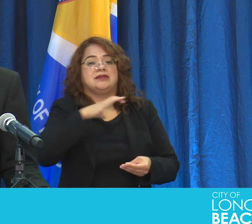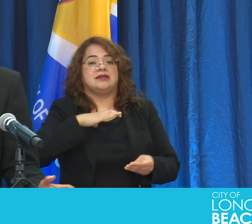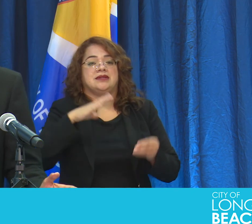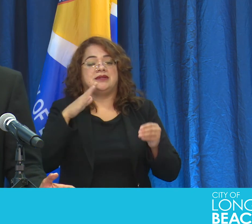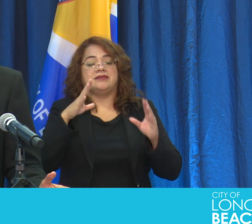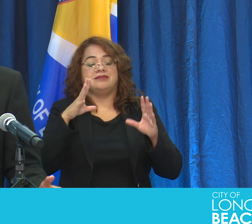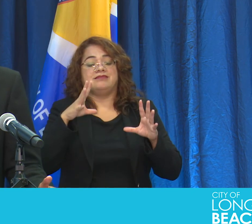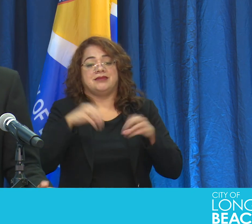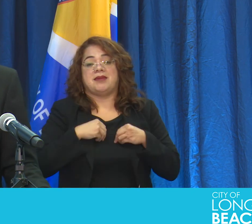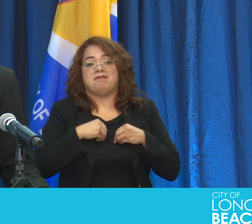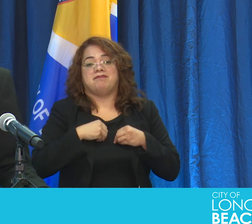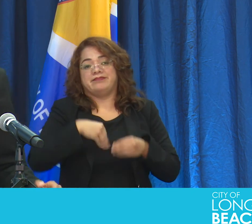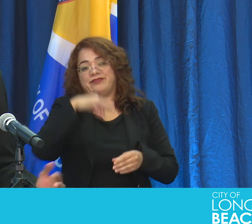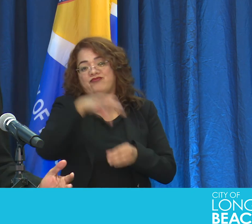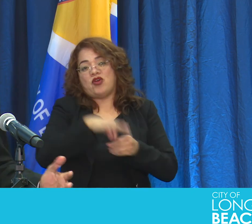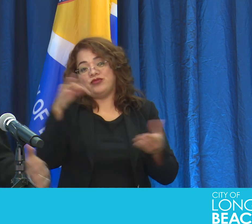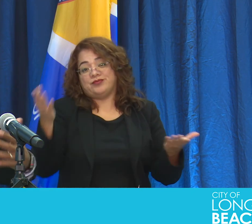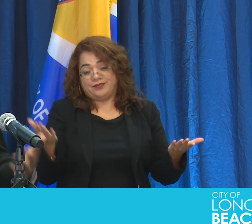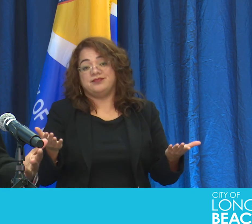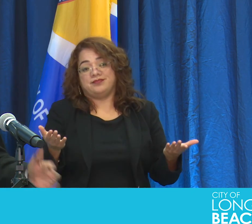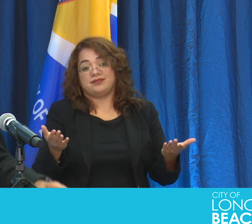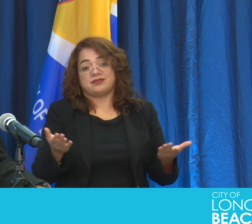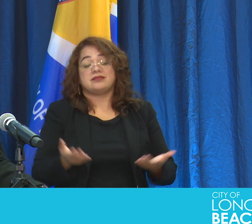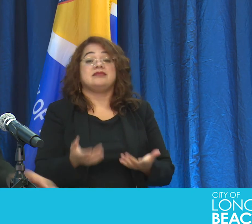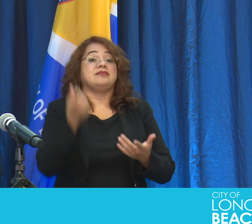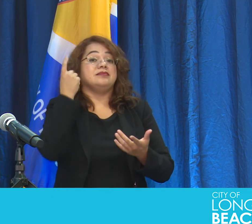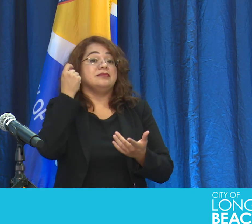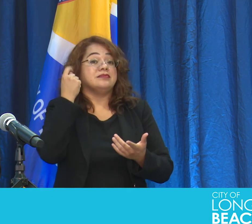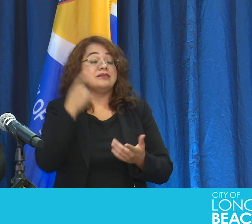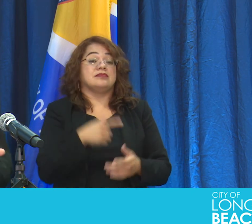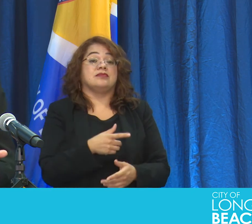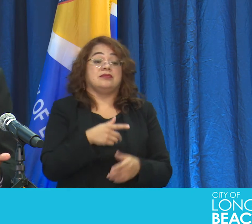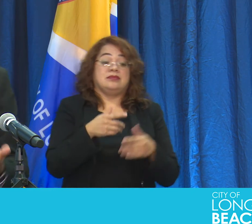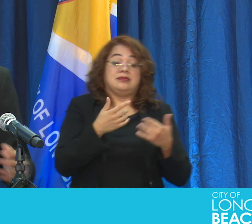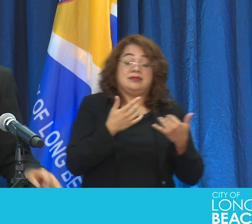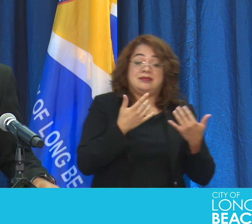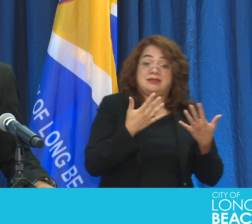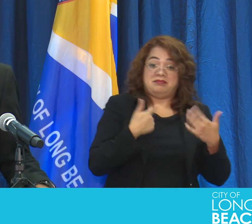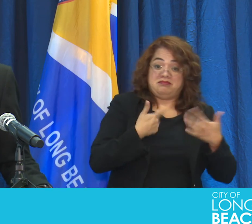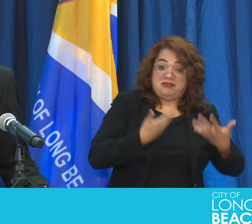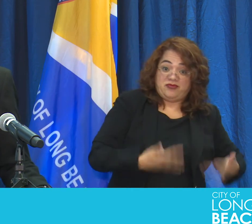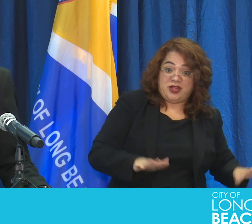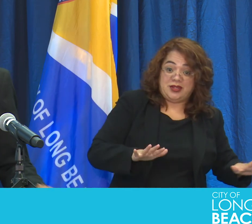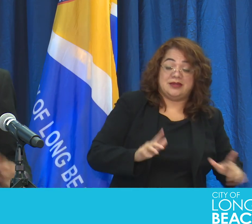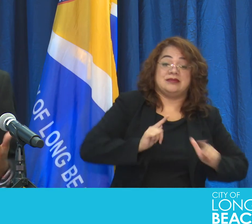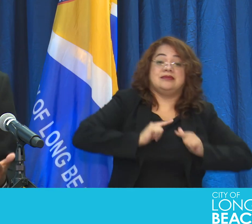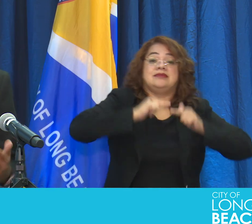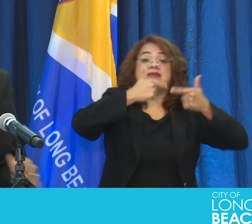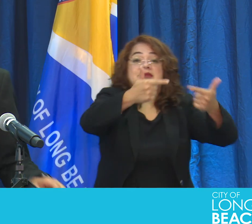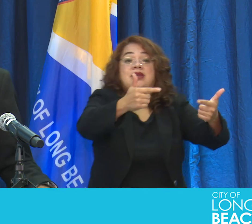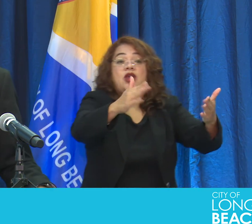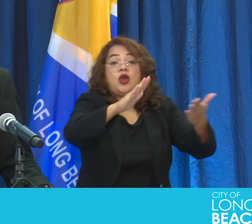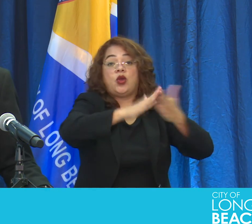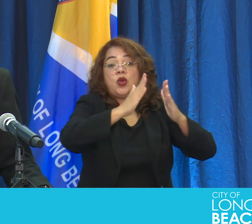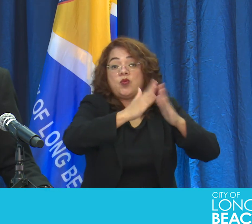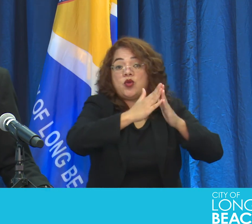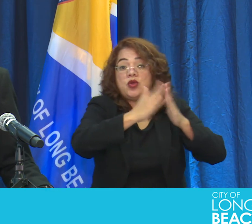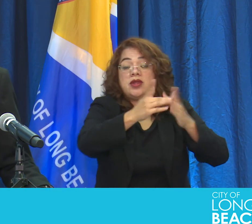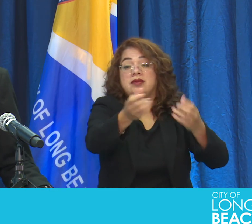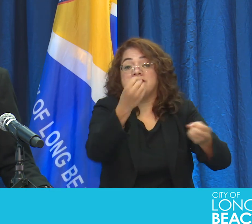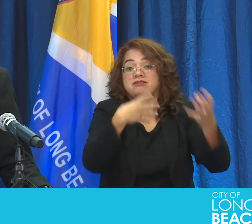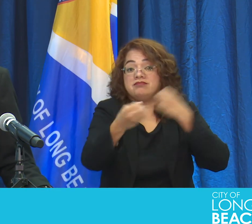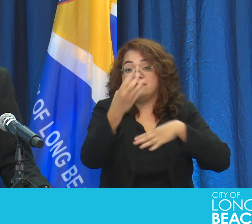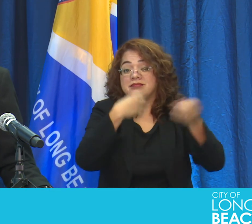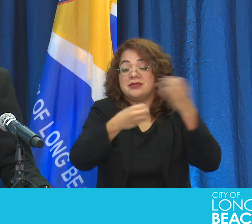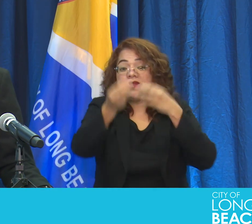so this is an opportunity now, of course, for the community to engage. The council will be holding hearings, the Budget Oversight Committee with Councilman Al